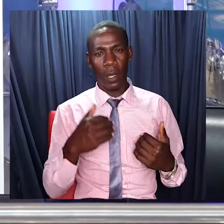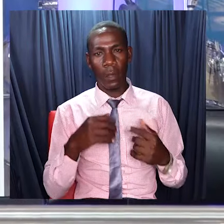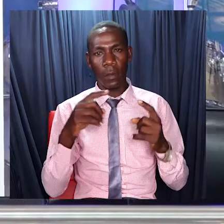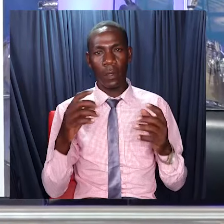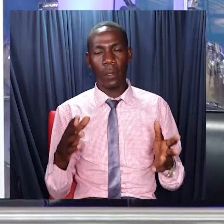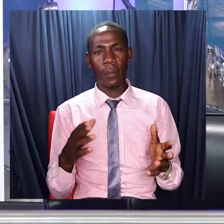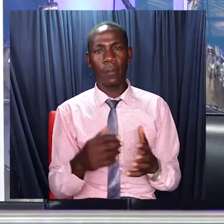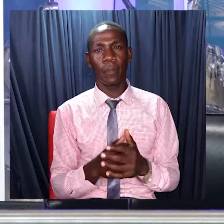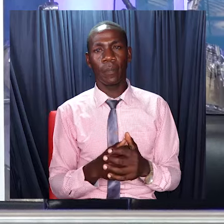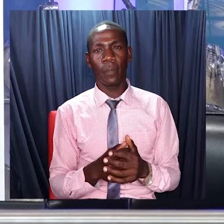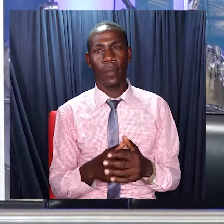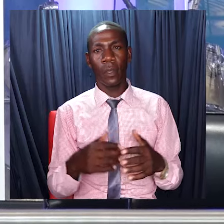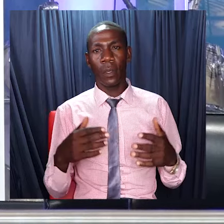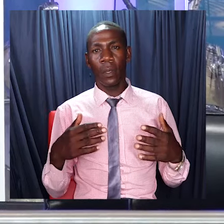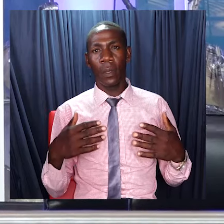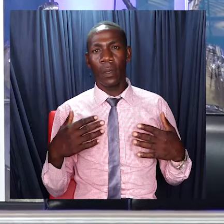Because I'm a sinner.